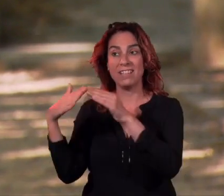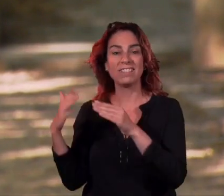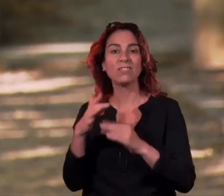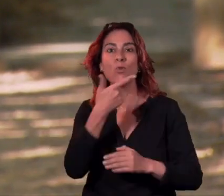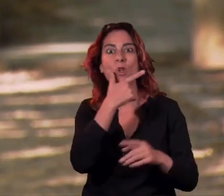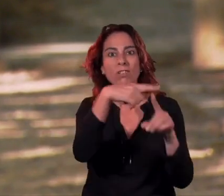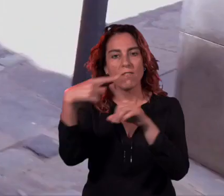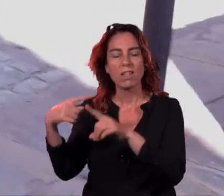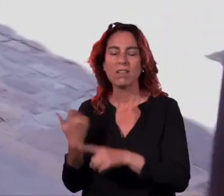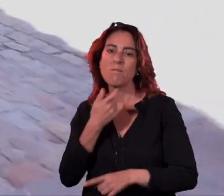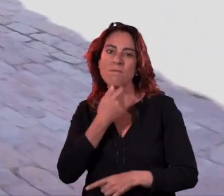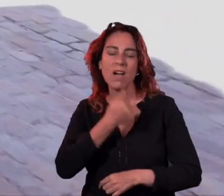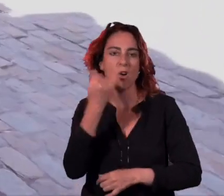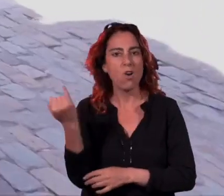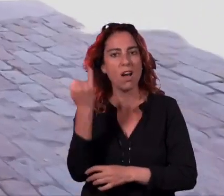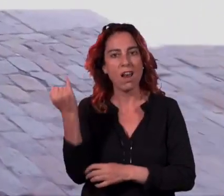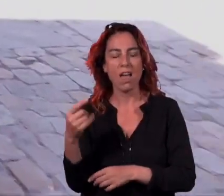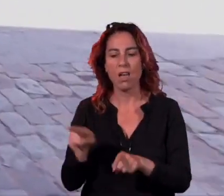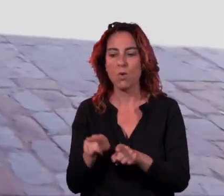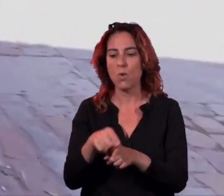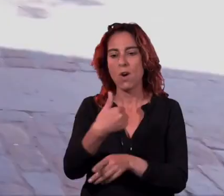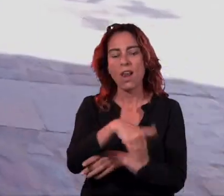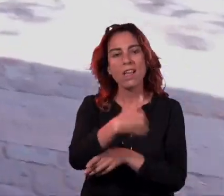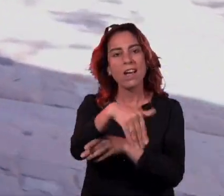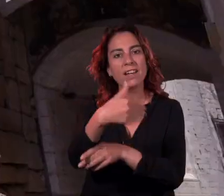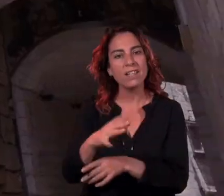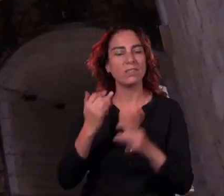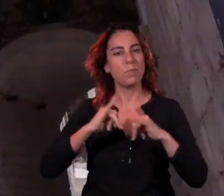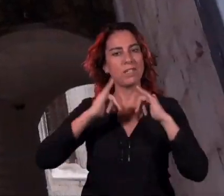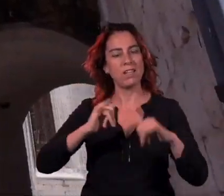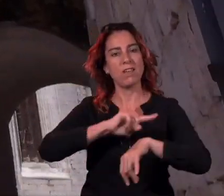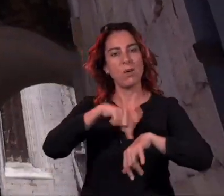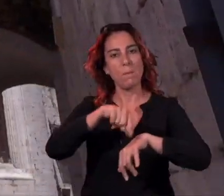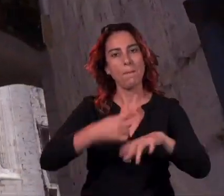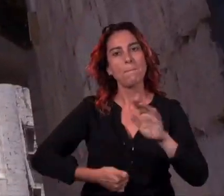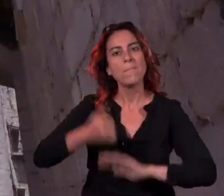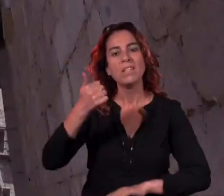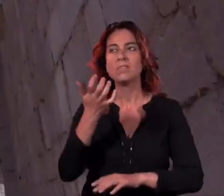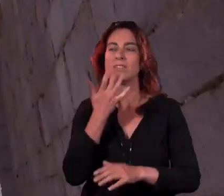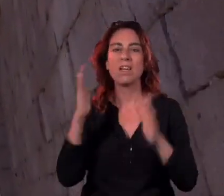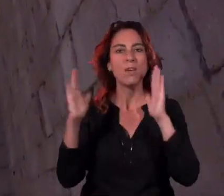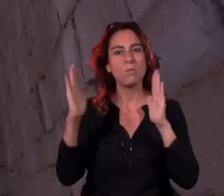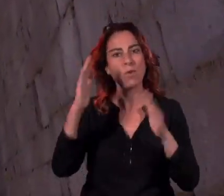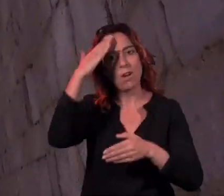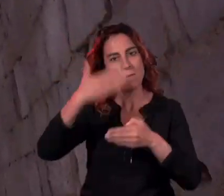coloured houses on the river. I wish we had more time to go and explore the small streets, the very small old medieval streets.